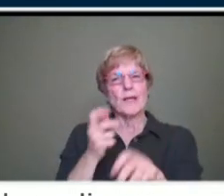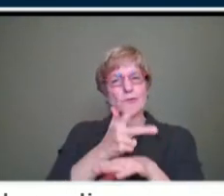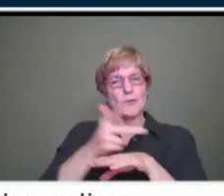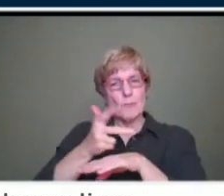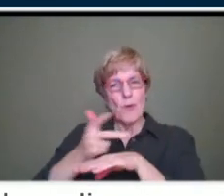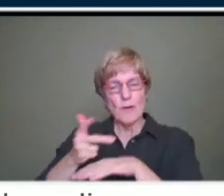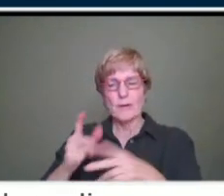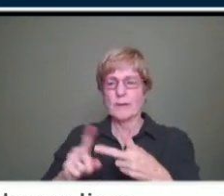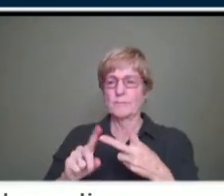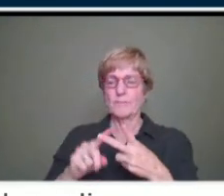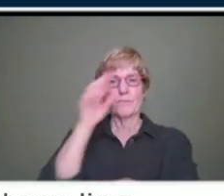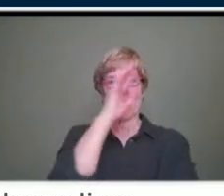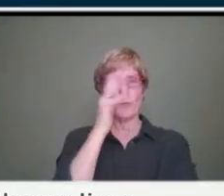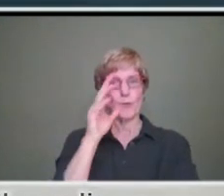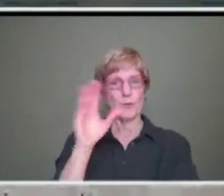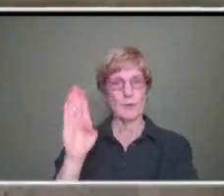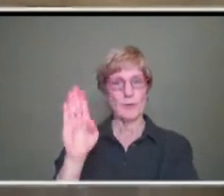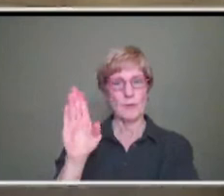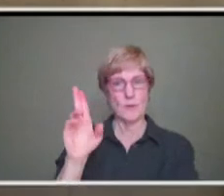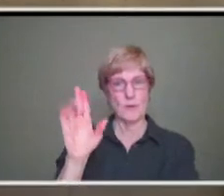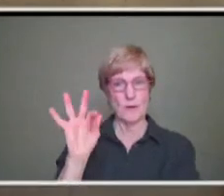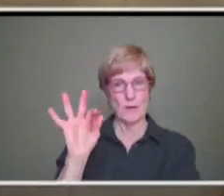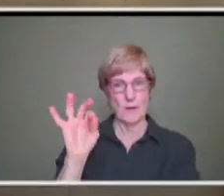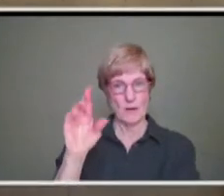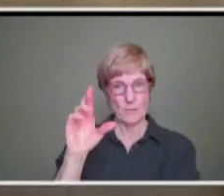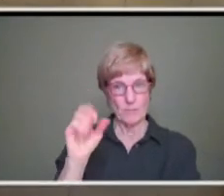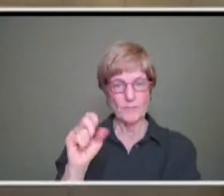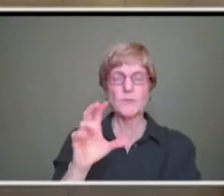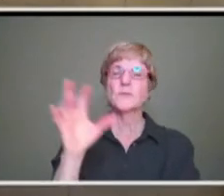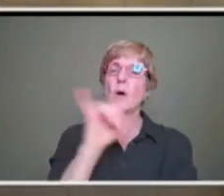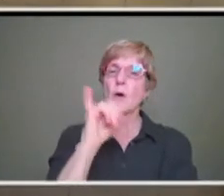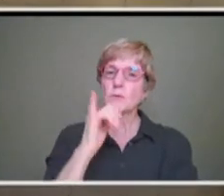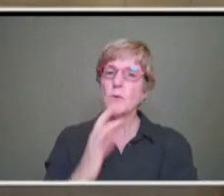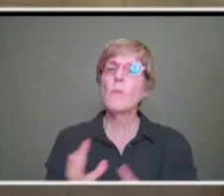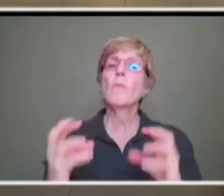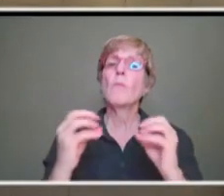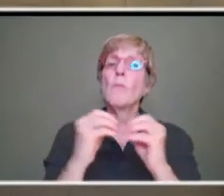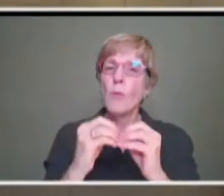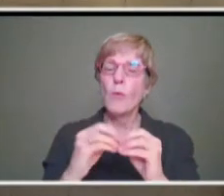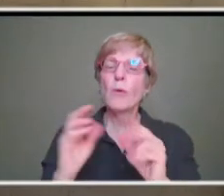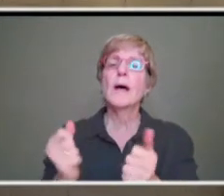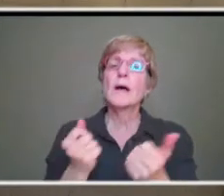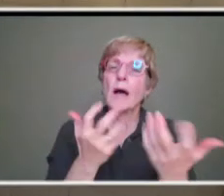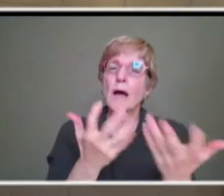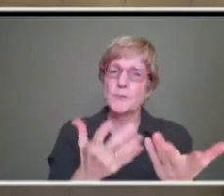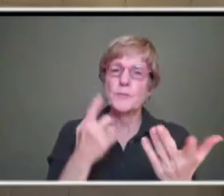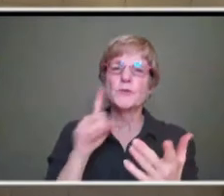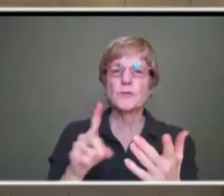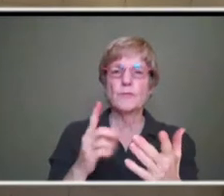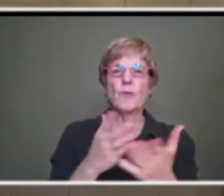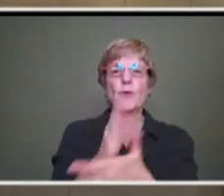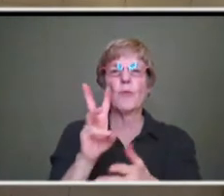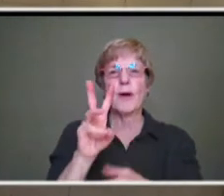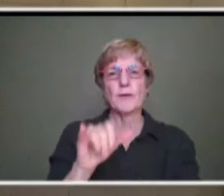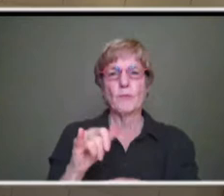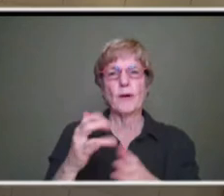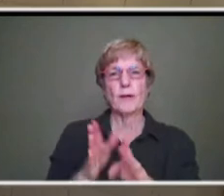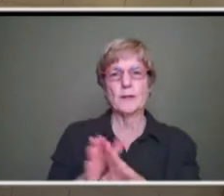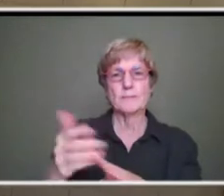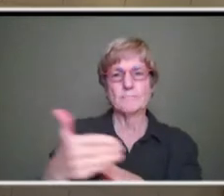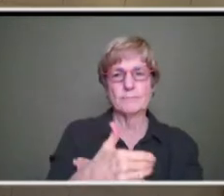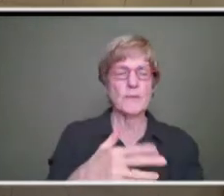buffering and we've increased reading but we also have increased the amount of contribution toward the right away from 50 000.